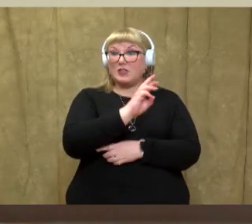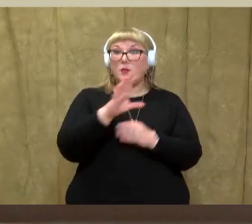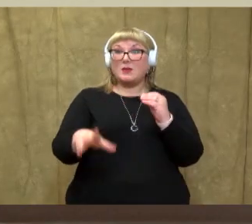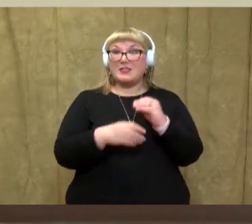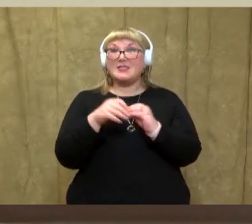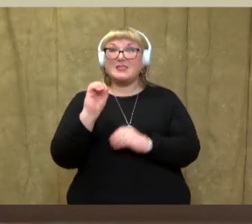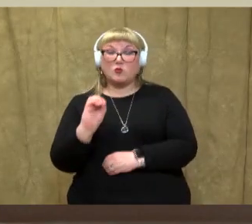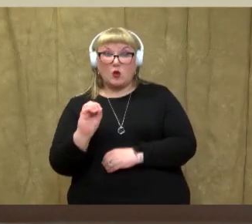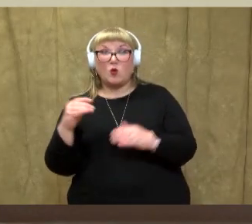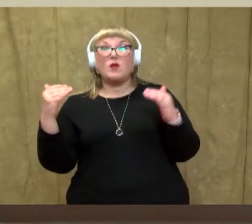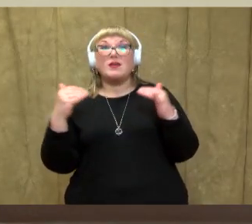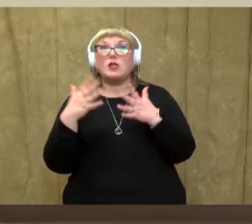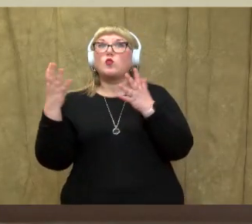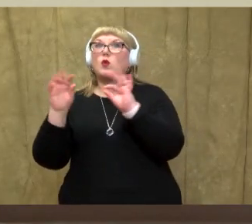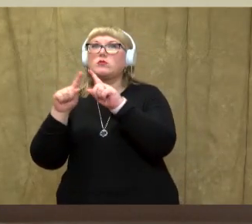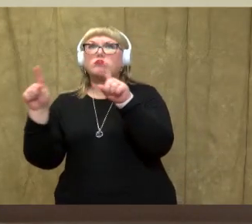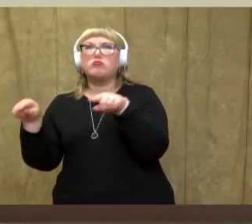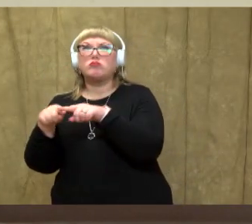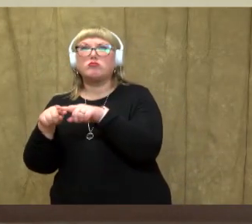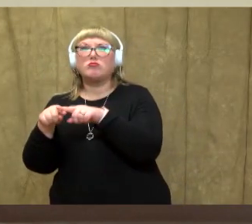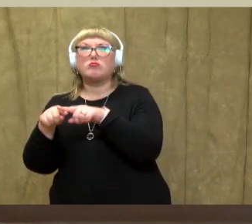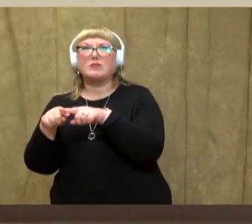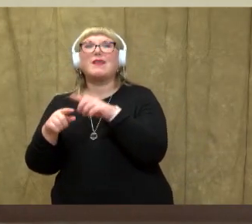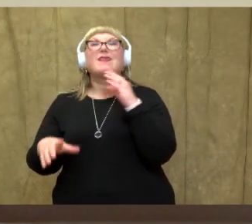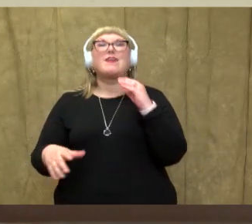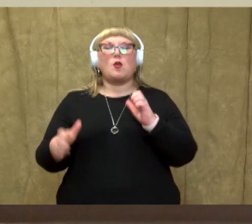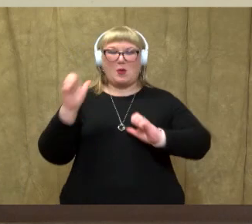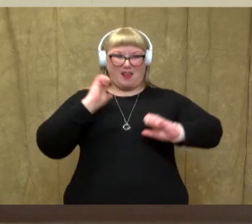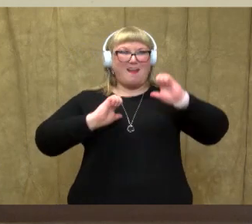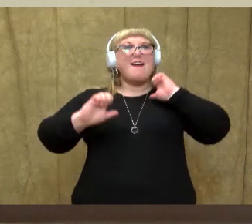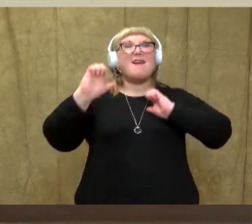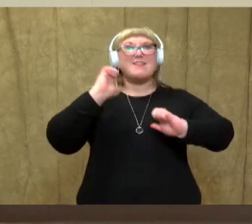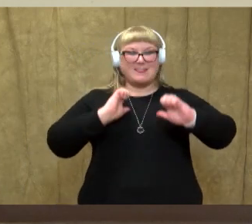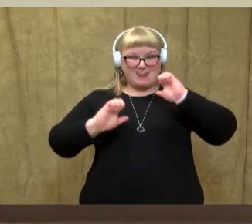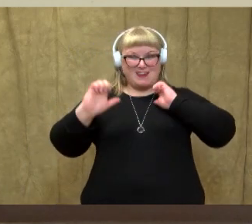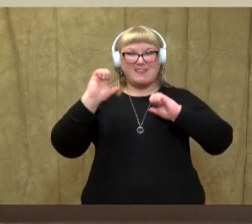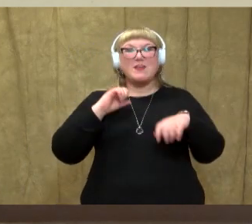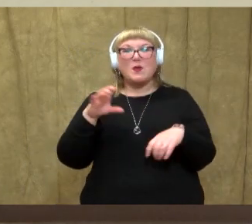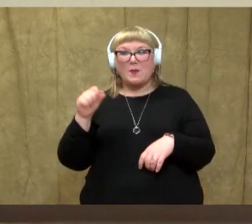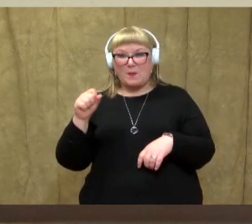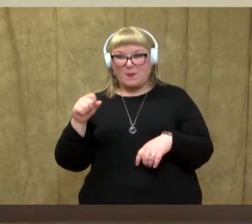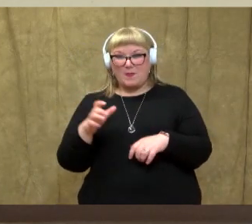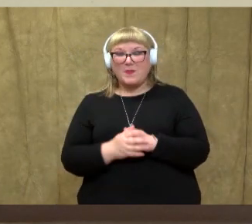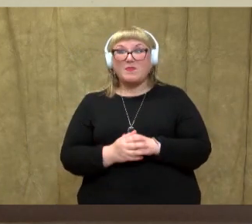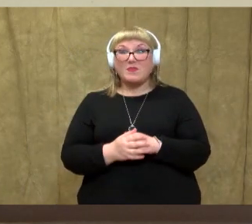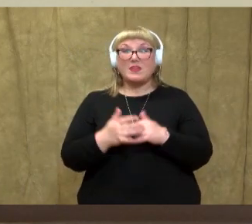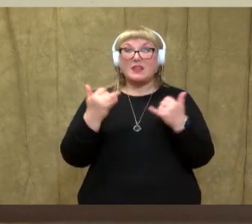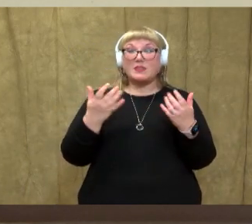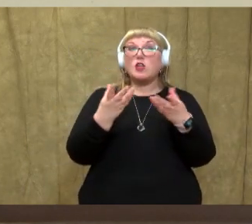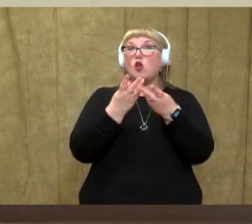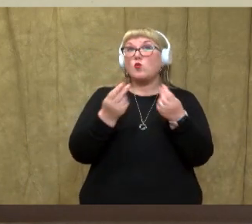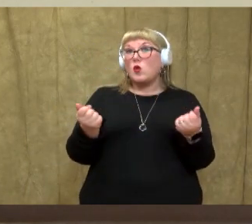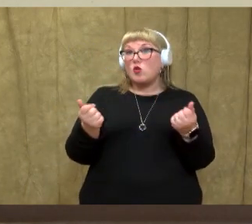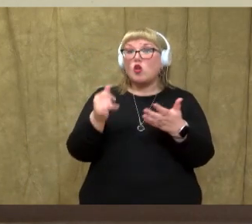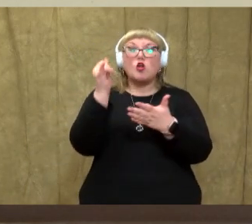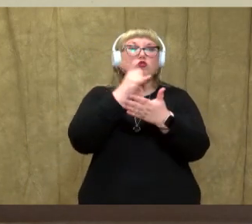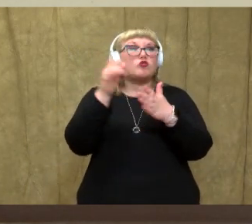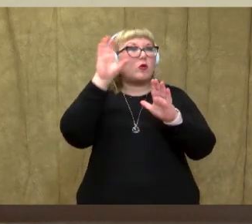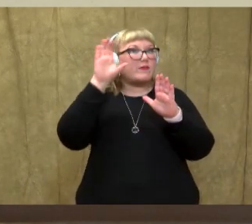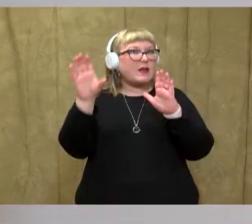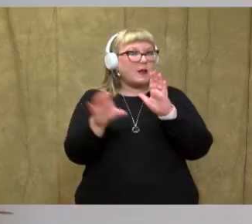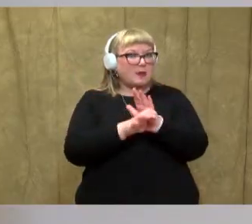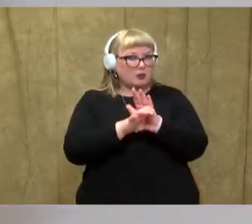6 plus 0 by acting it out. Now let's solve it by drawing a